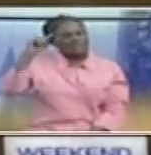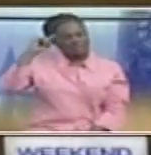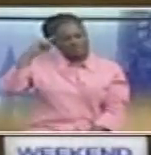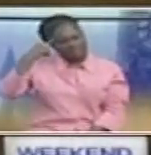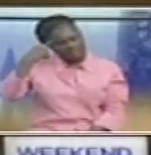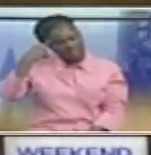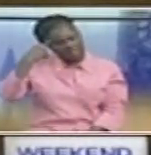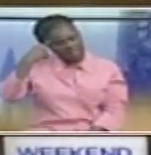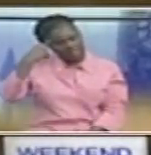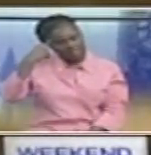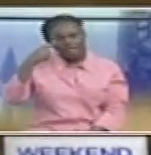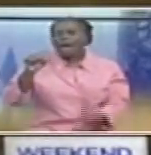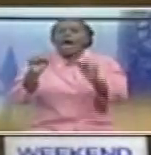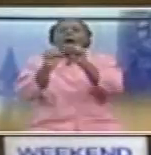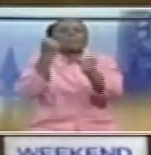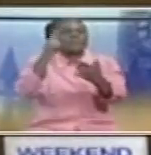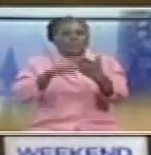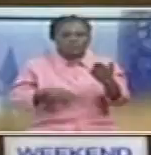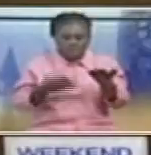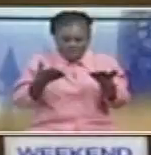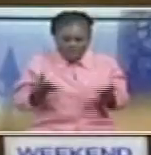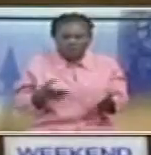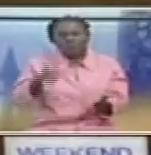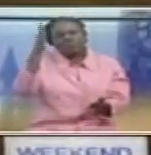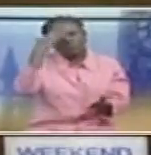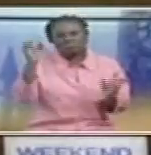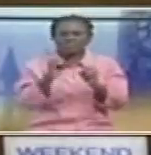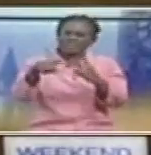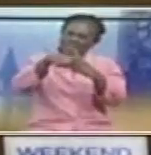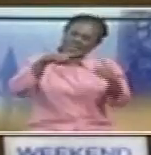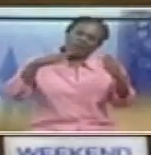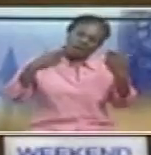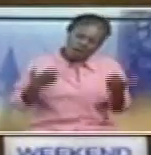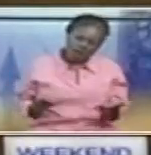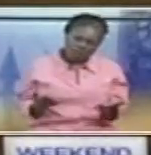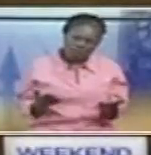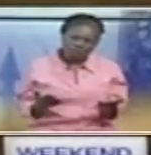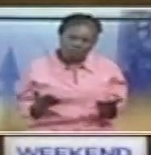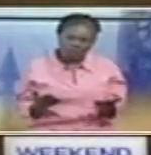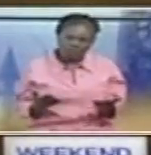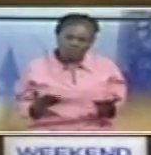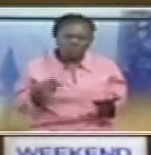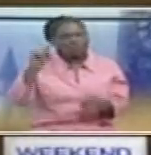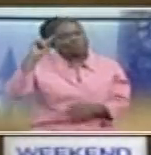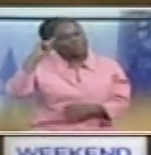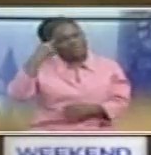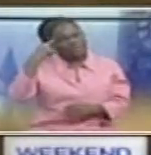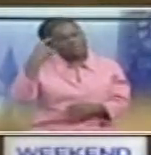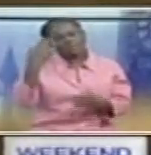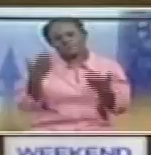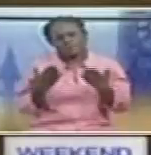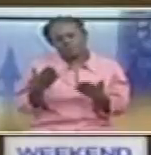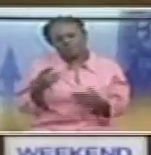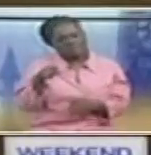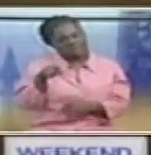yenye ilimtendekea. Unajua sasa hujui aliuliwa aje. Nafikiria tu hiyo mambo